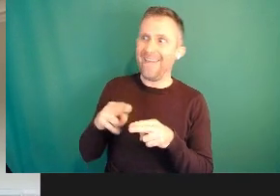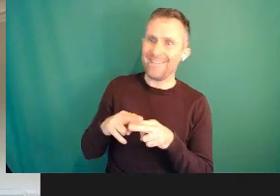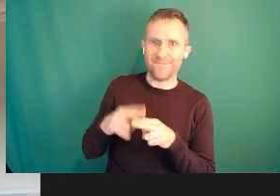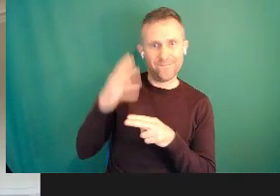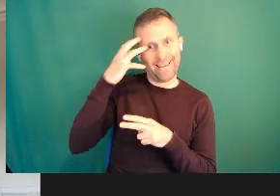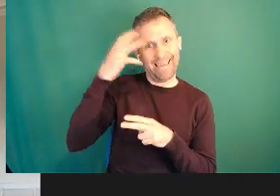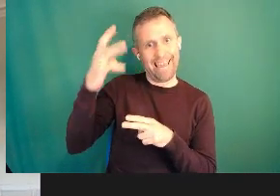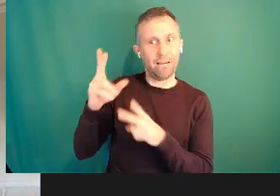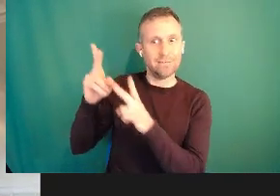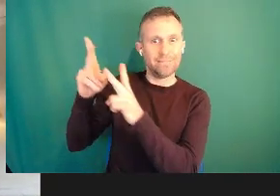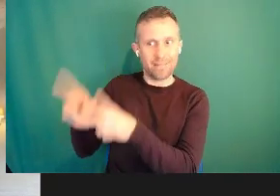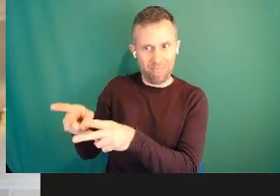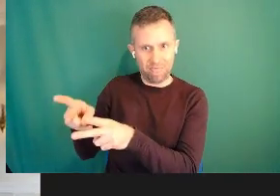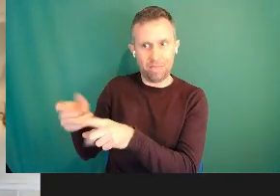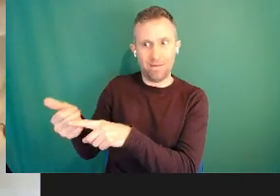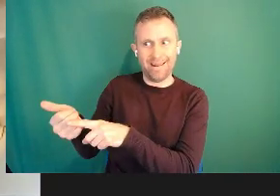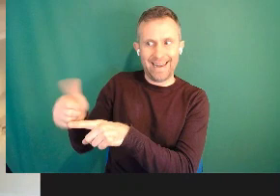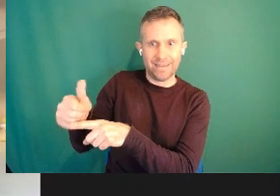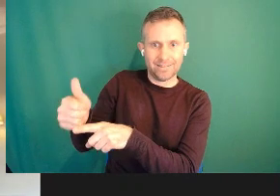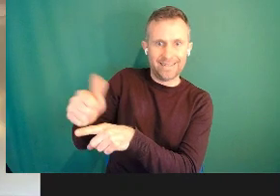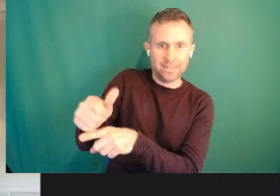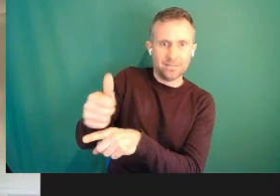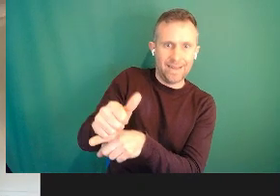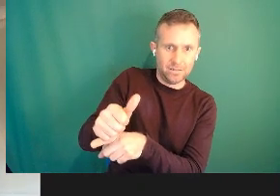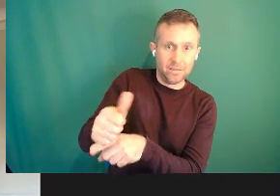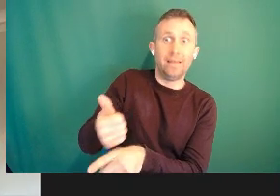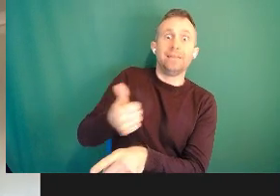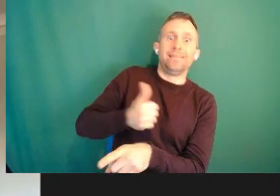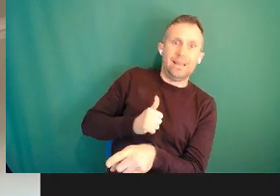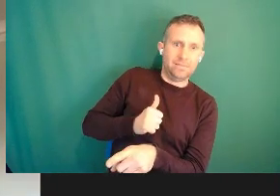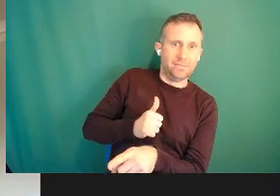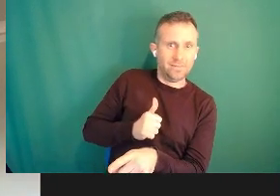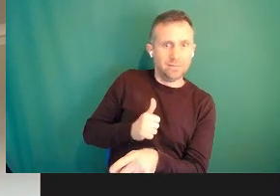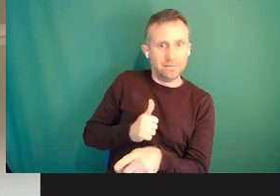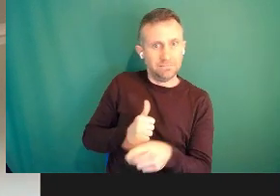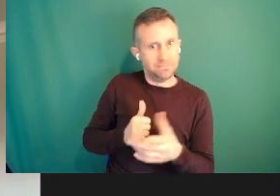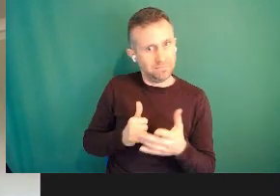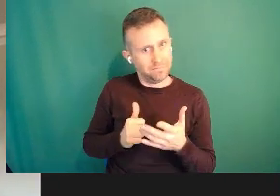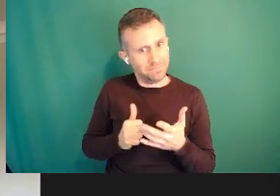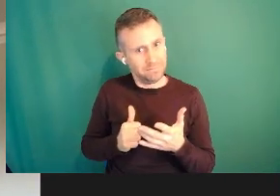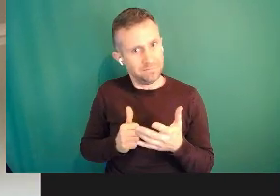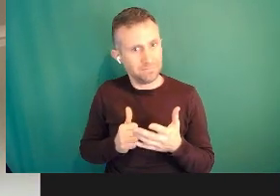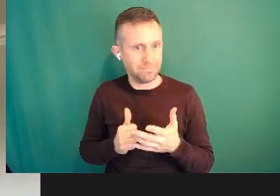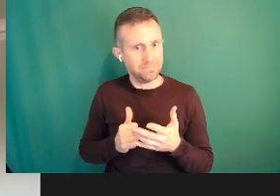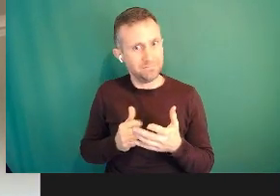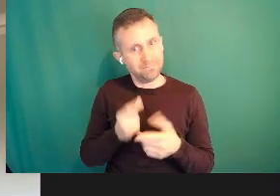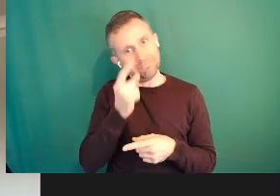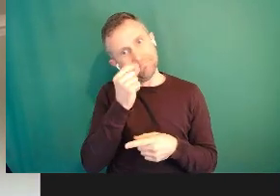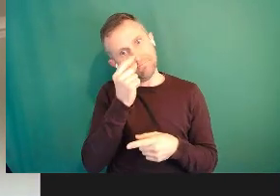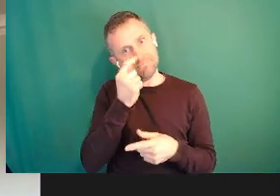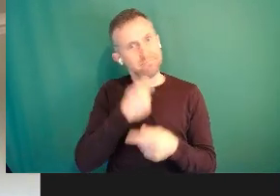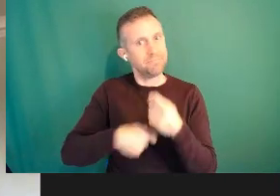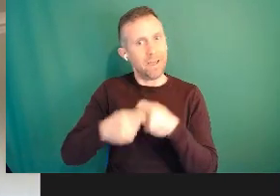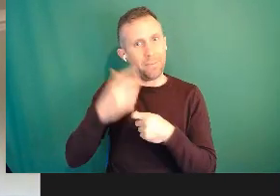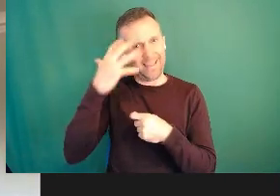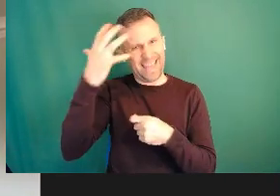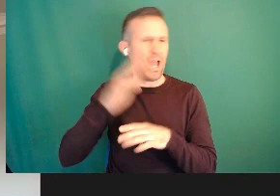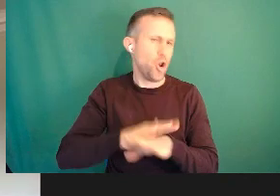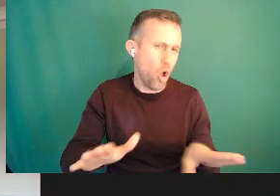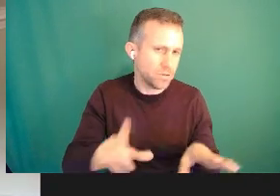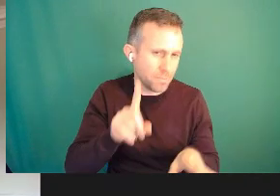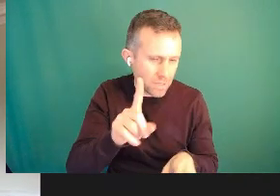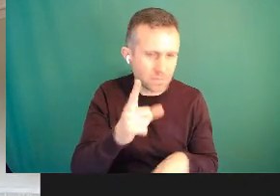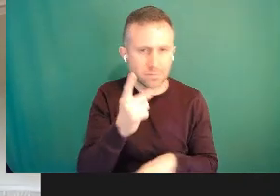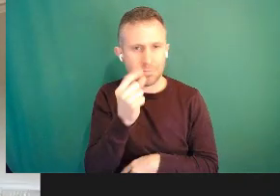that time, and so it was only a few years later that Henry VIII ordered